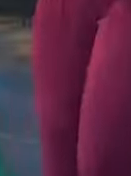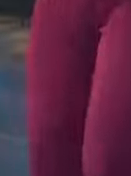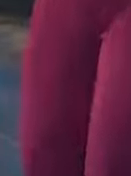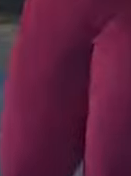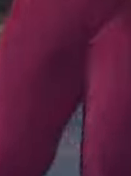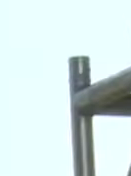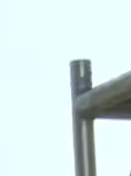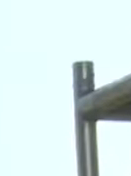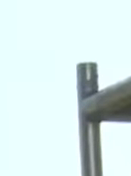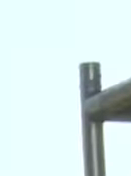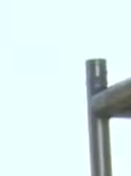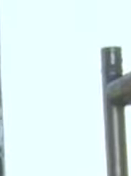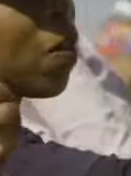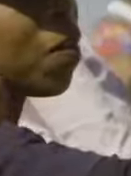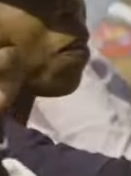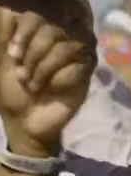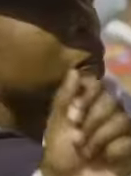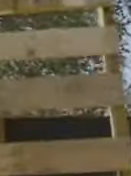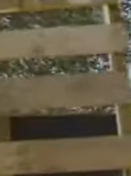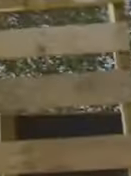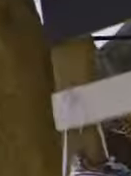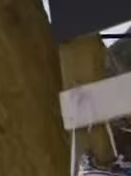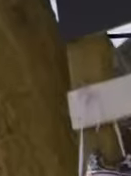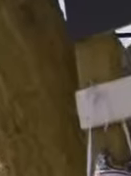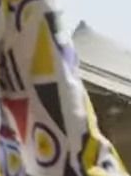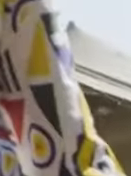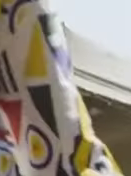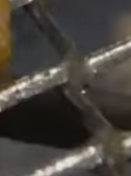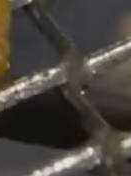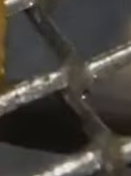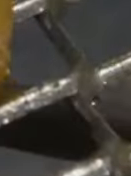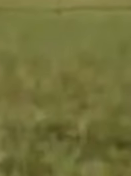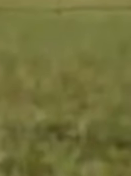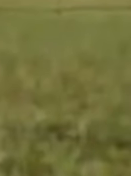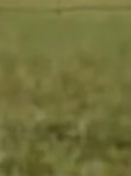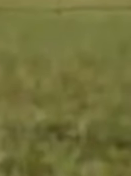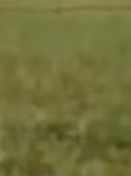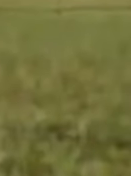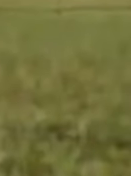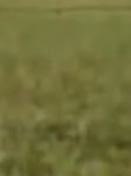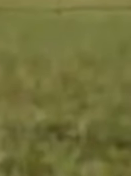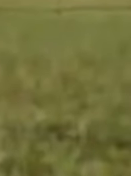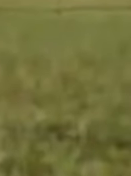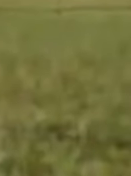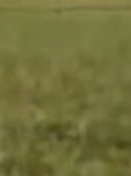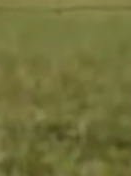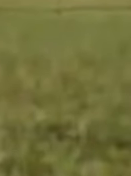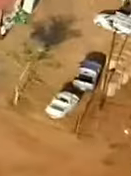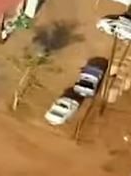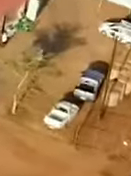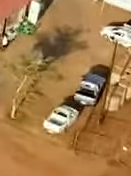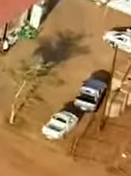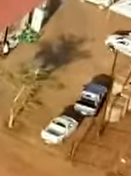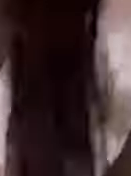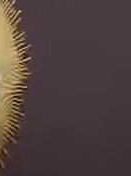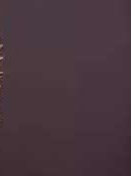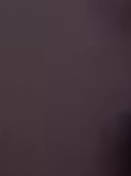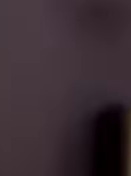There's such a vibe here, and what I'm loving is like the fashion, the food. It's just this really amazing combination of